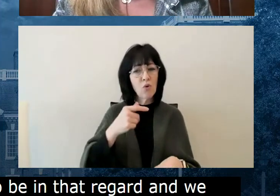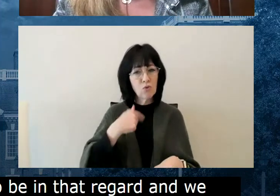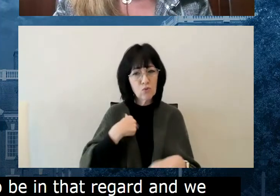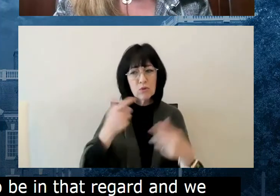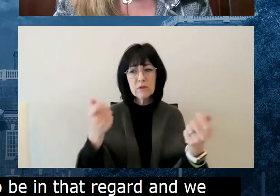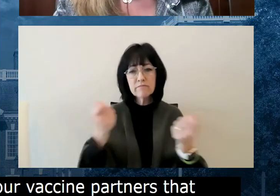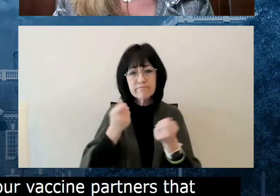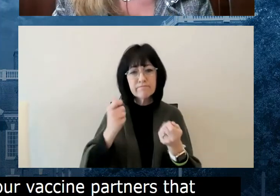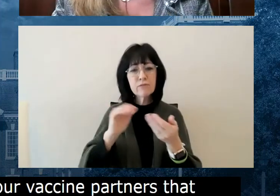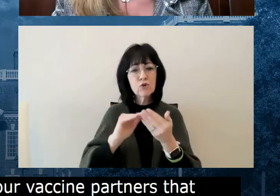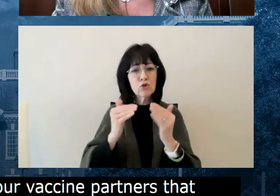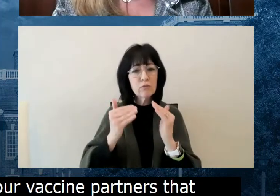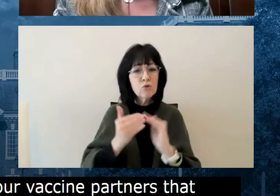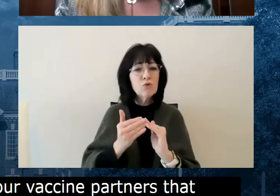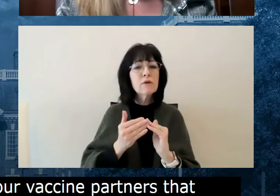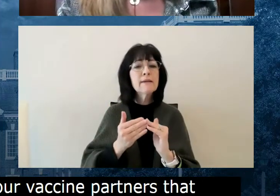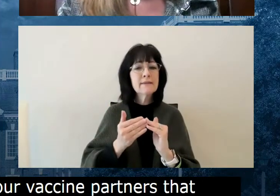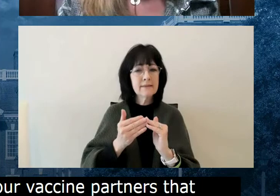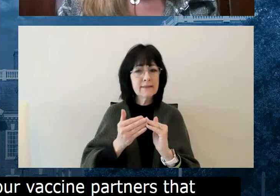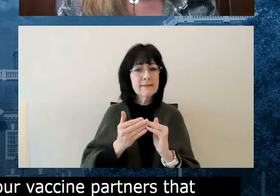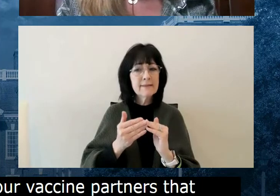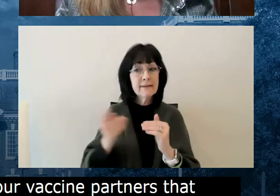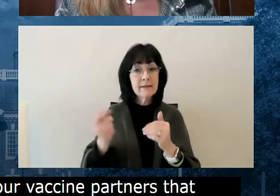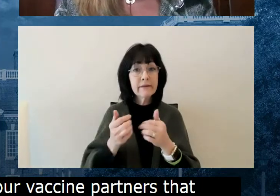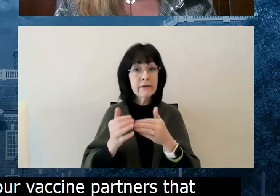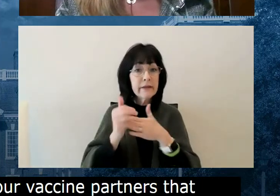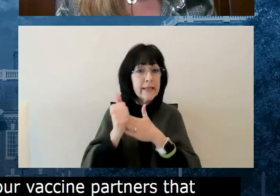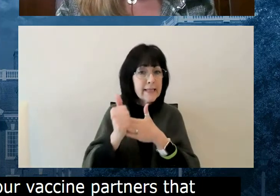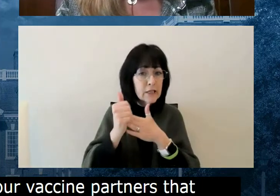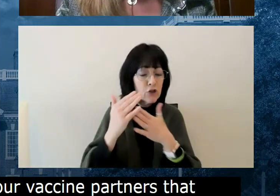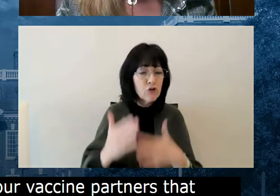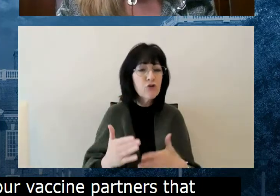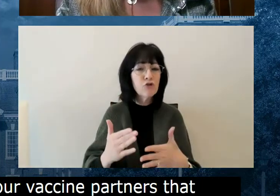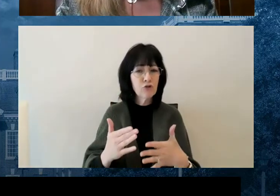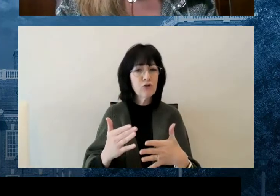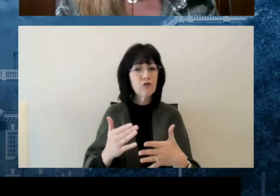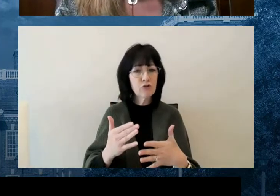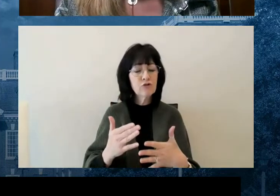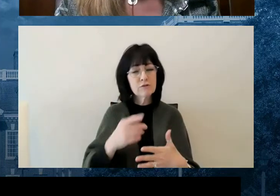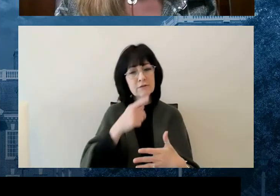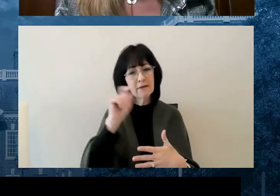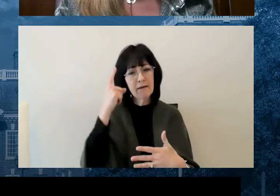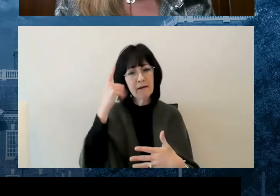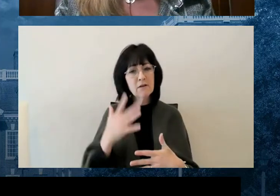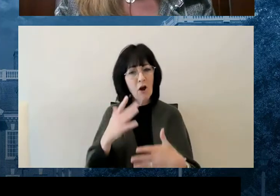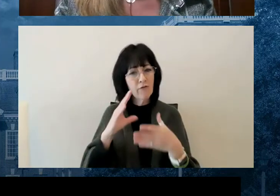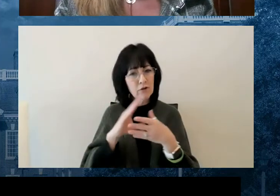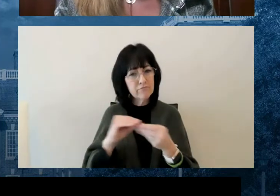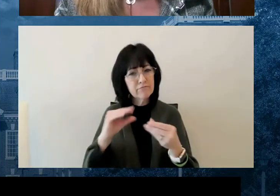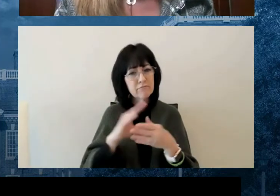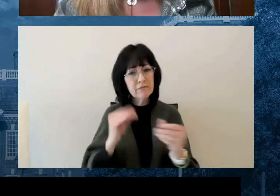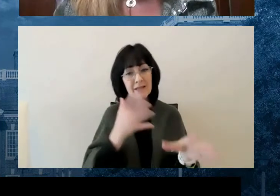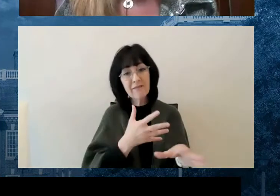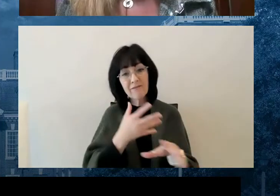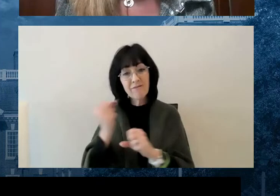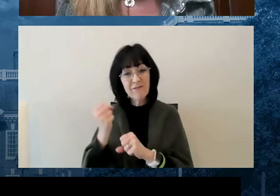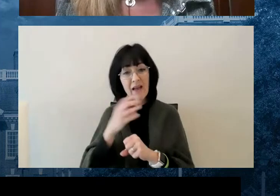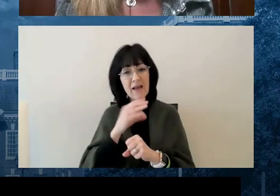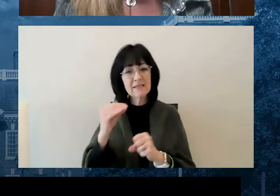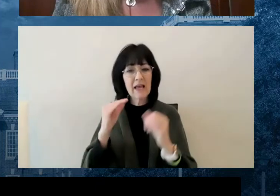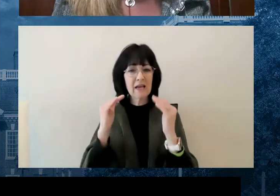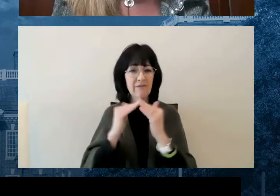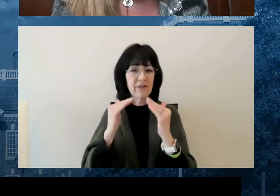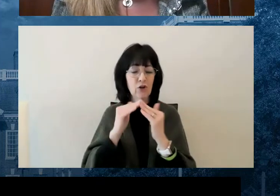governor talks a lot about having a fast and fair approach to